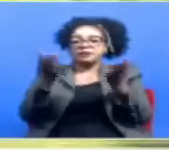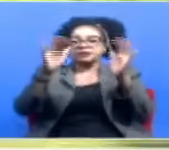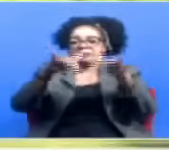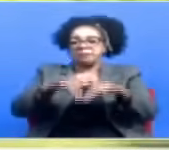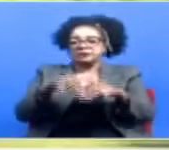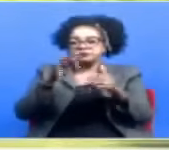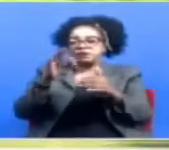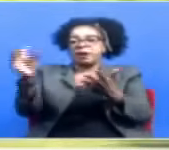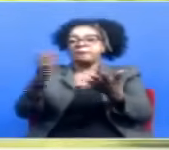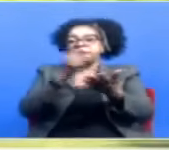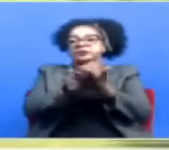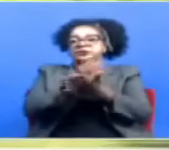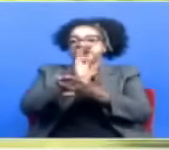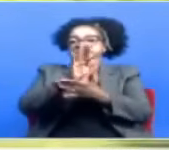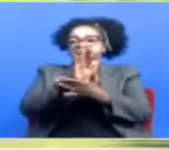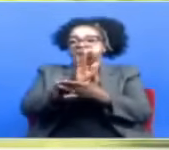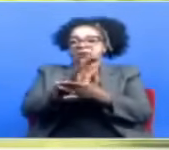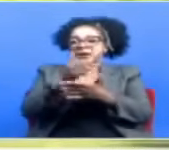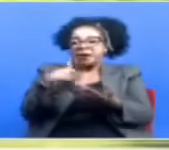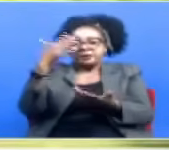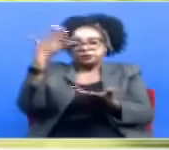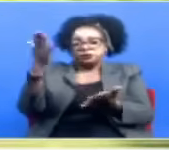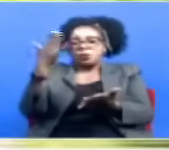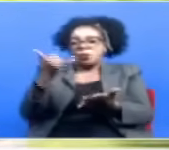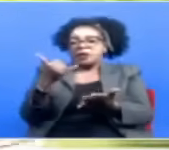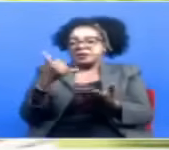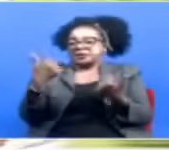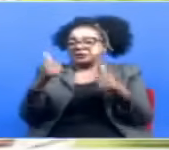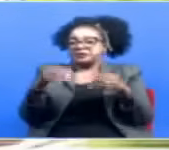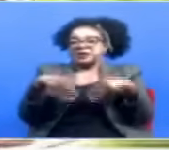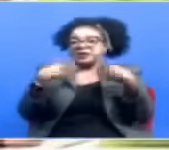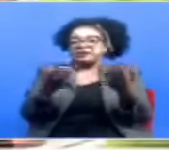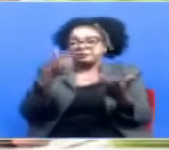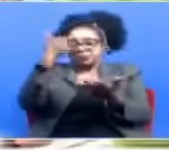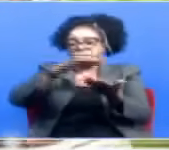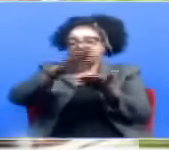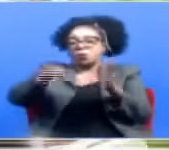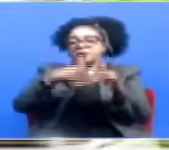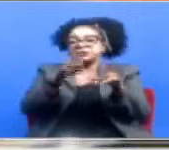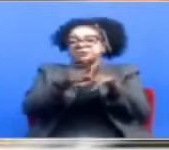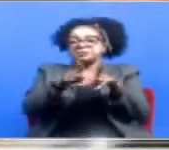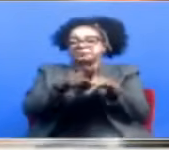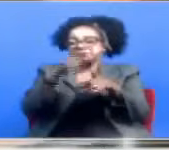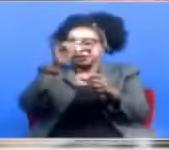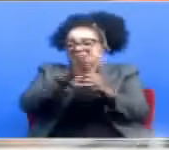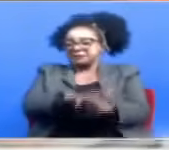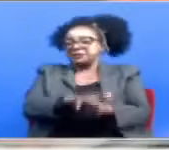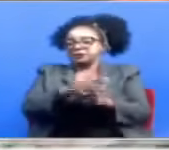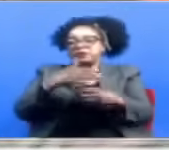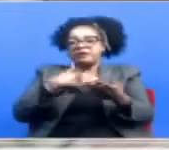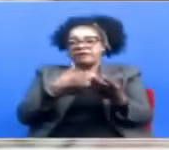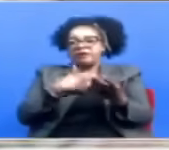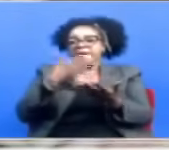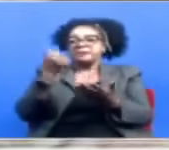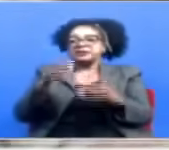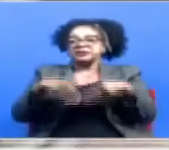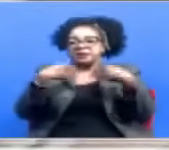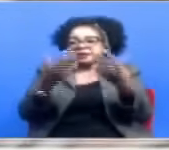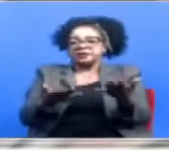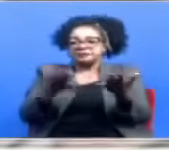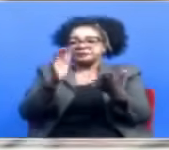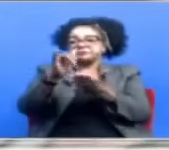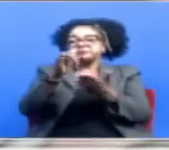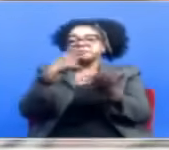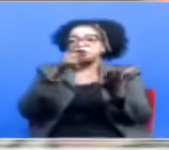I don't know why they didn't give Moses Guria and Isa Njuma, because they are all the same. That's discrimination. They should have given Guria the recognition and